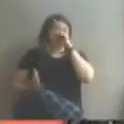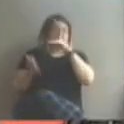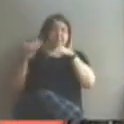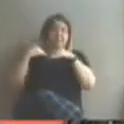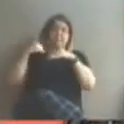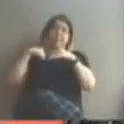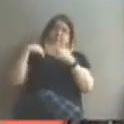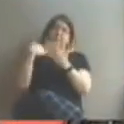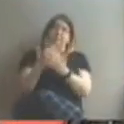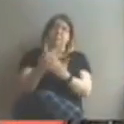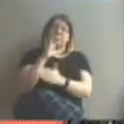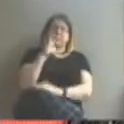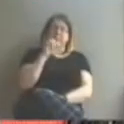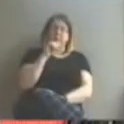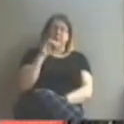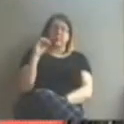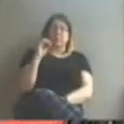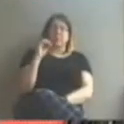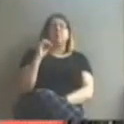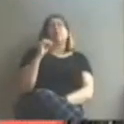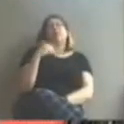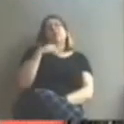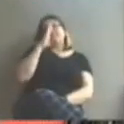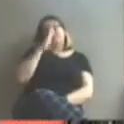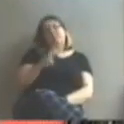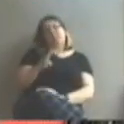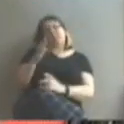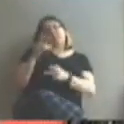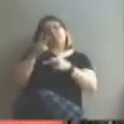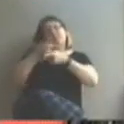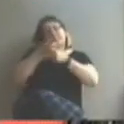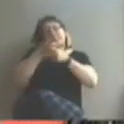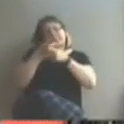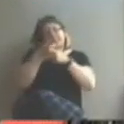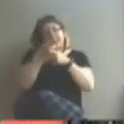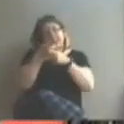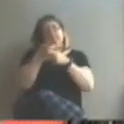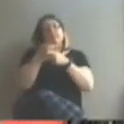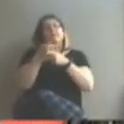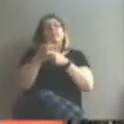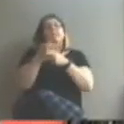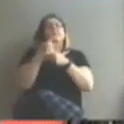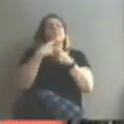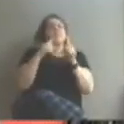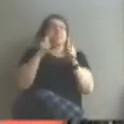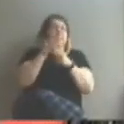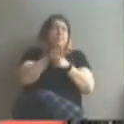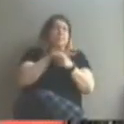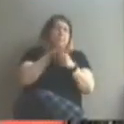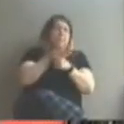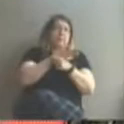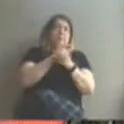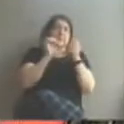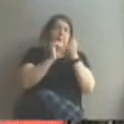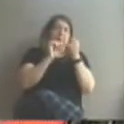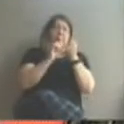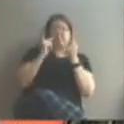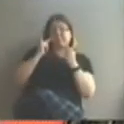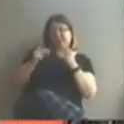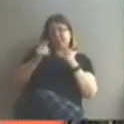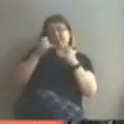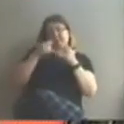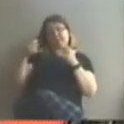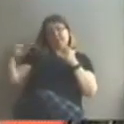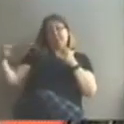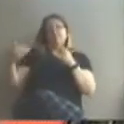I arrived, the CAO also had direct supervision of the achievement area superintendents. Here you see a dotted line. Previously,